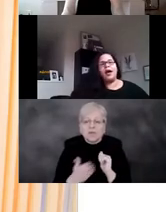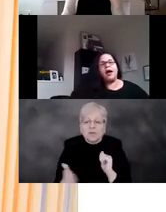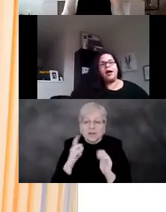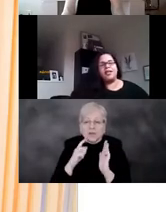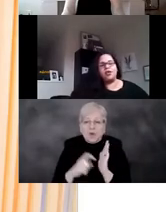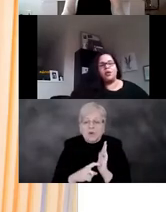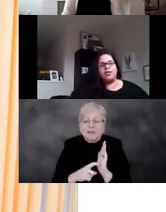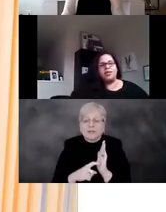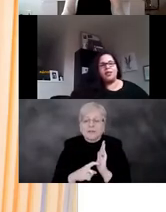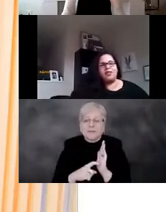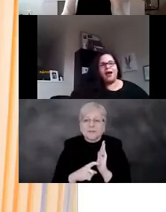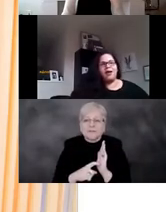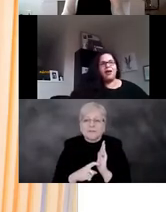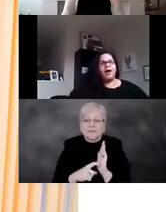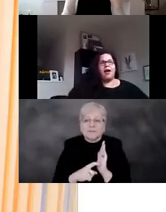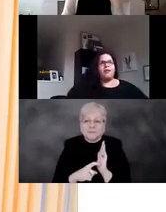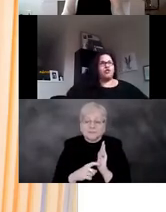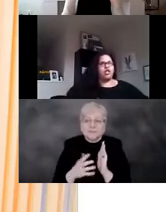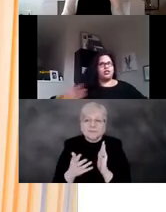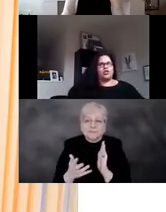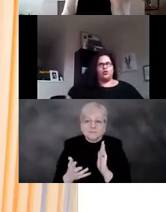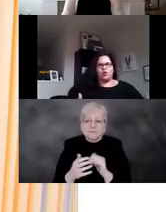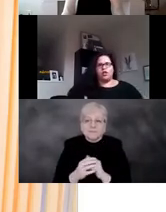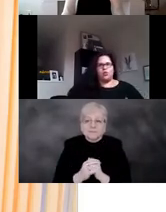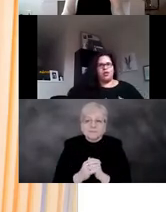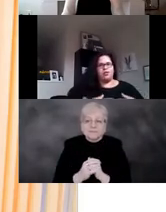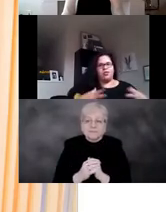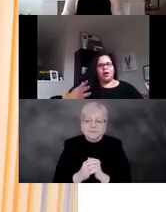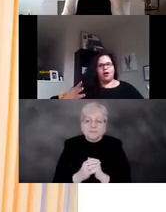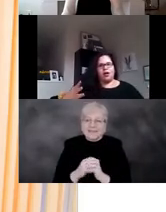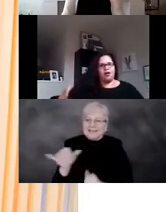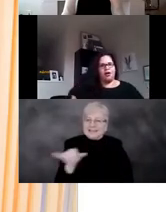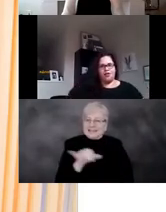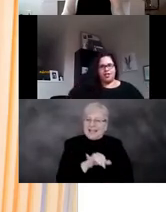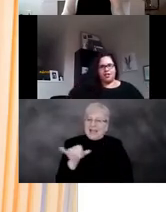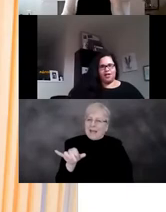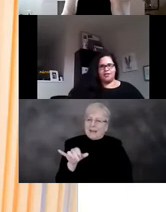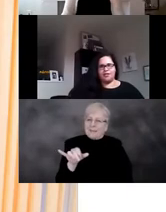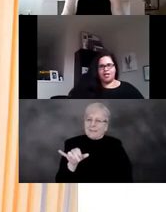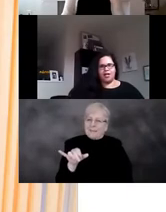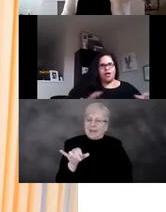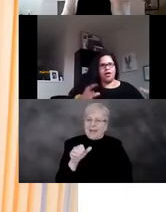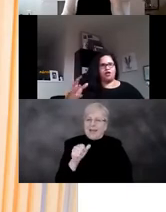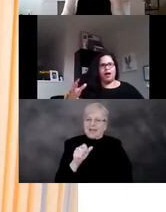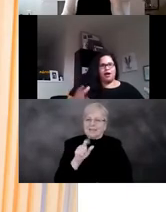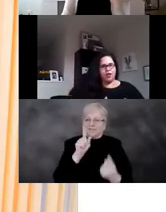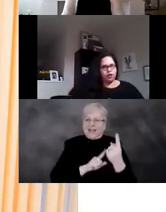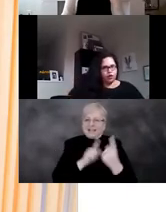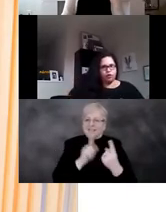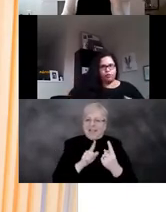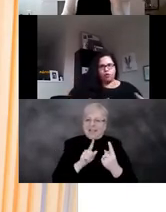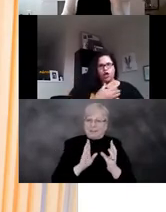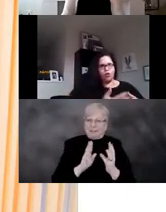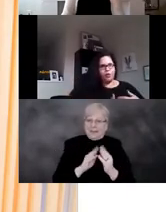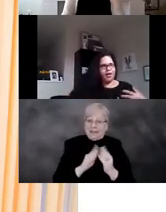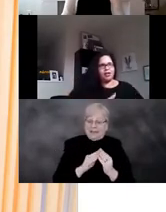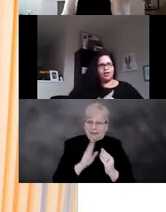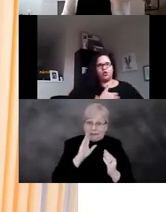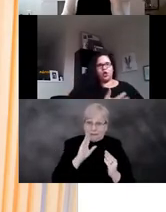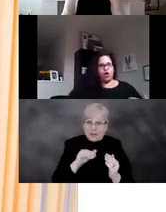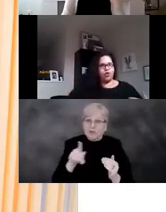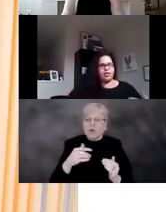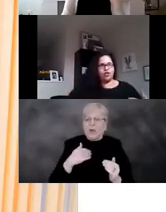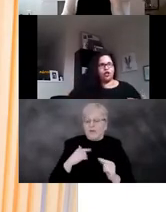session, um, is going to be that, um, just as you would with, uh, a face-to-face meeting, if you have a group or a co